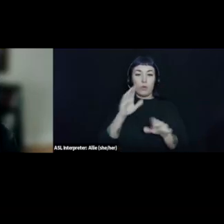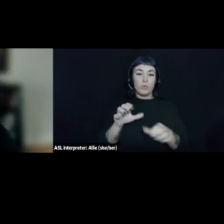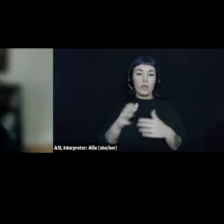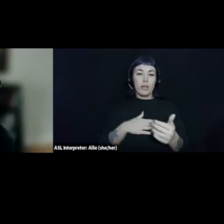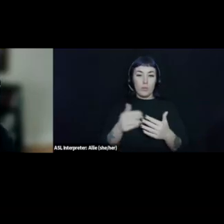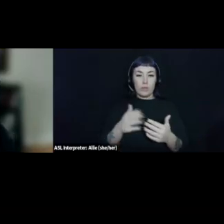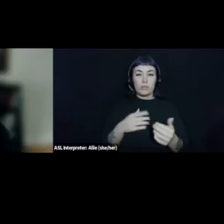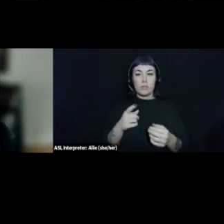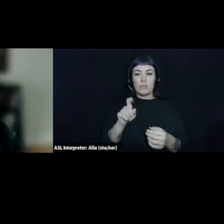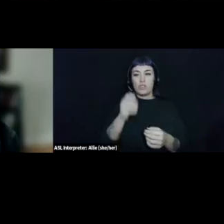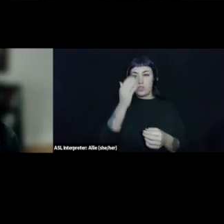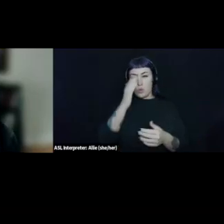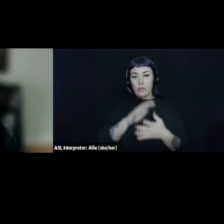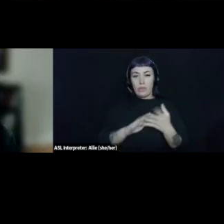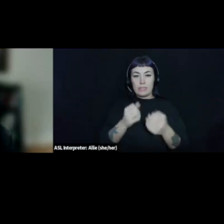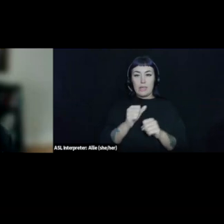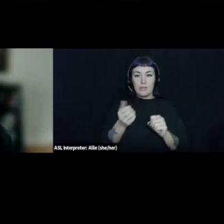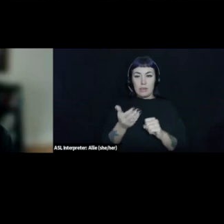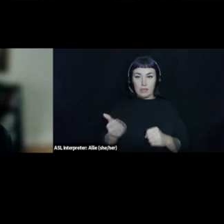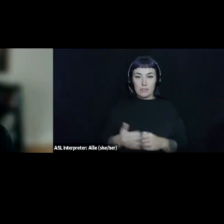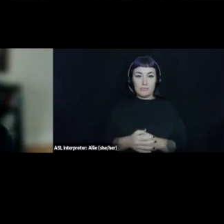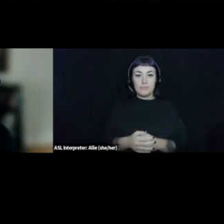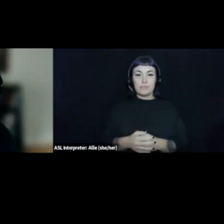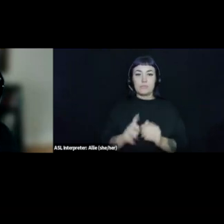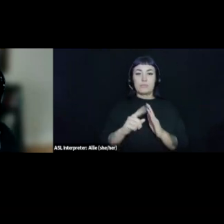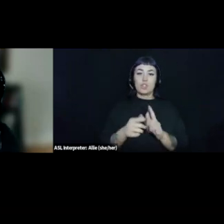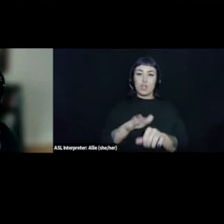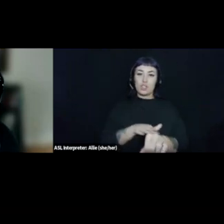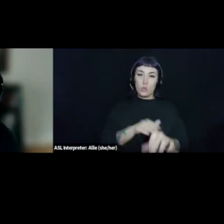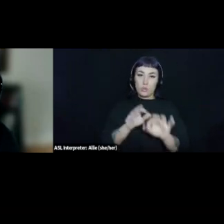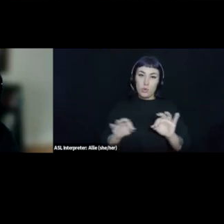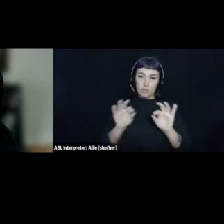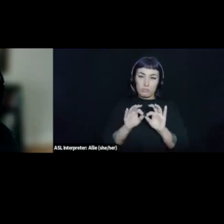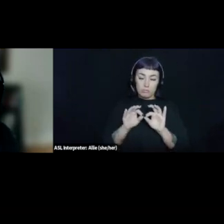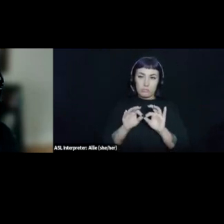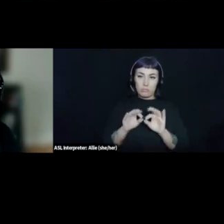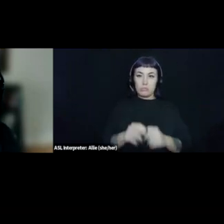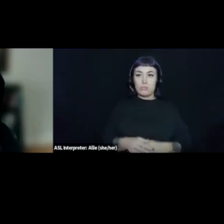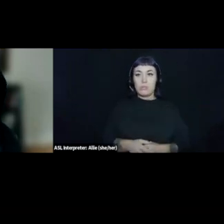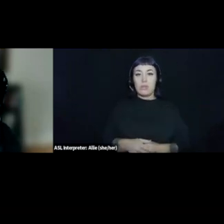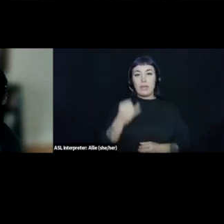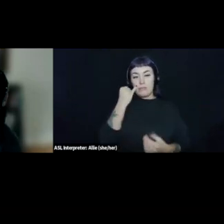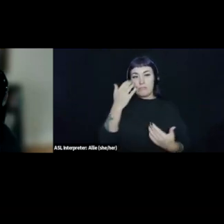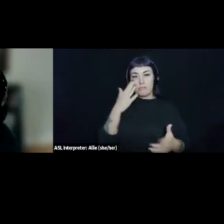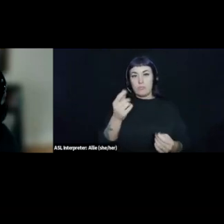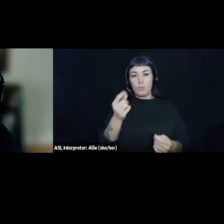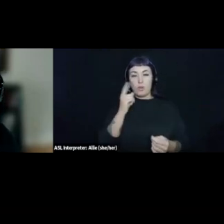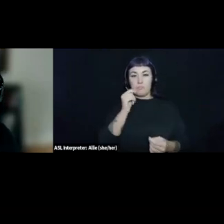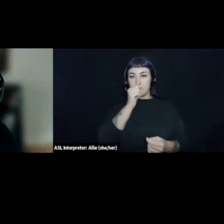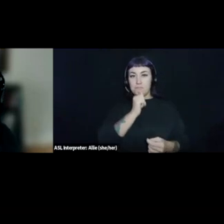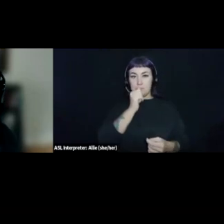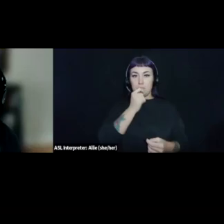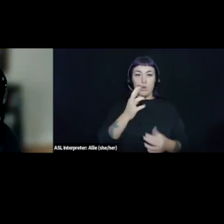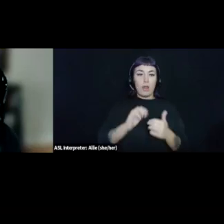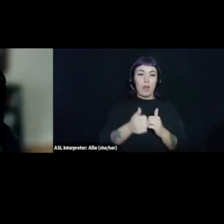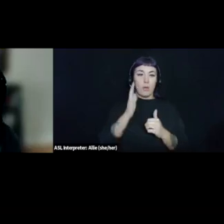use drugs, and they should know these safety things. Starting slow is important. So if you don't know what your tolerance is or